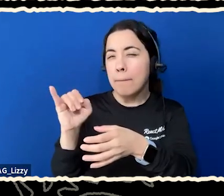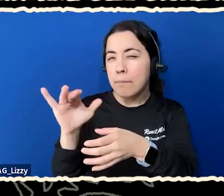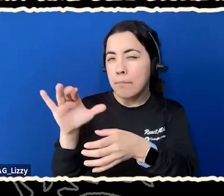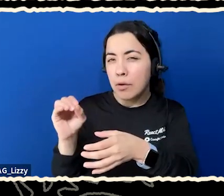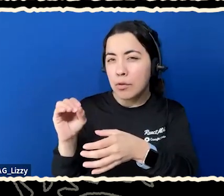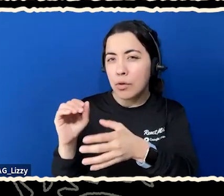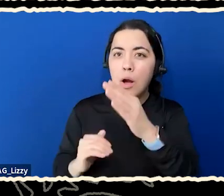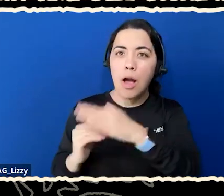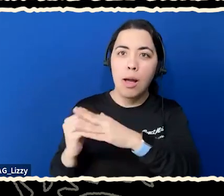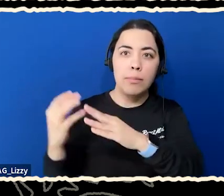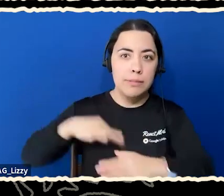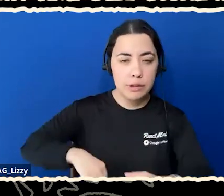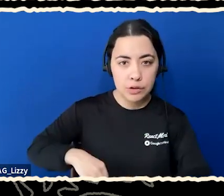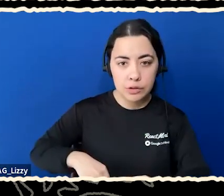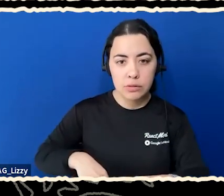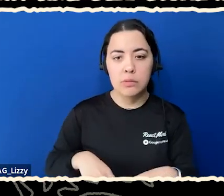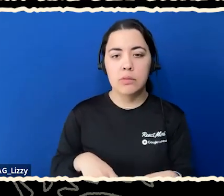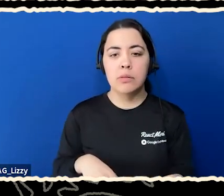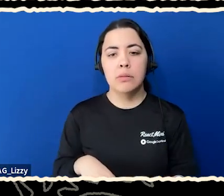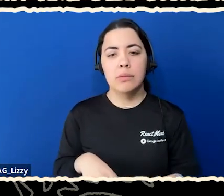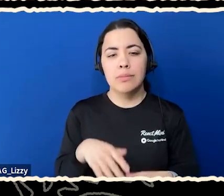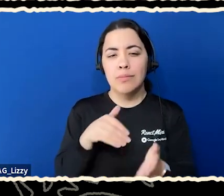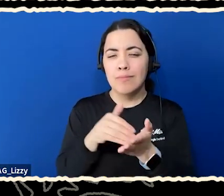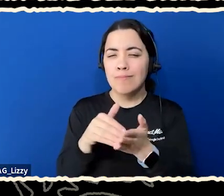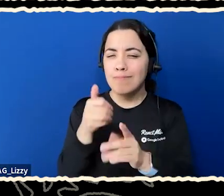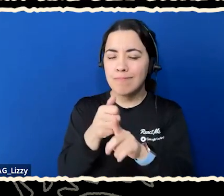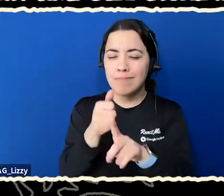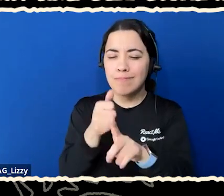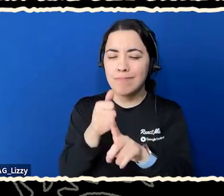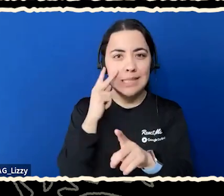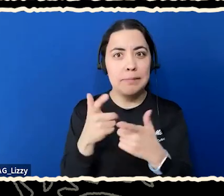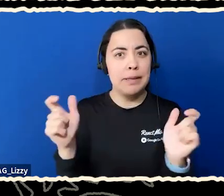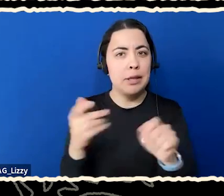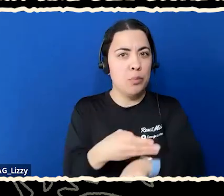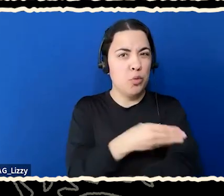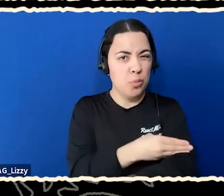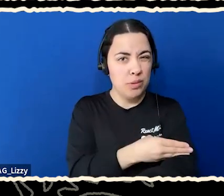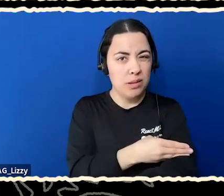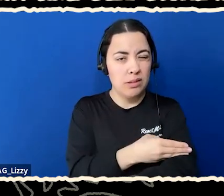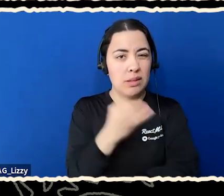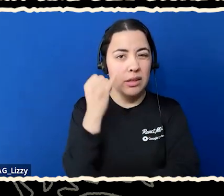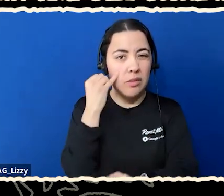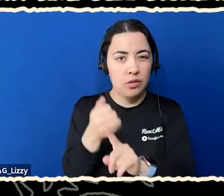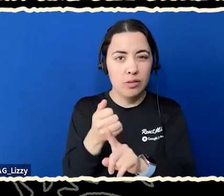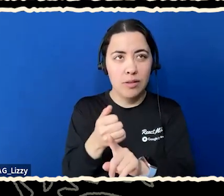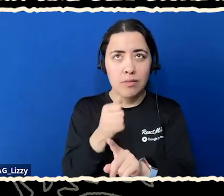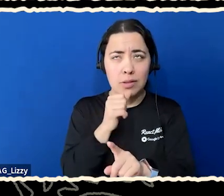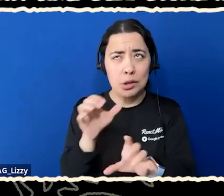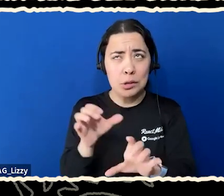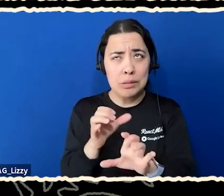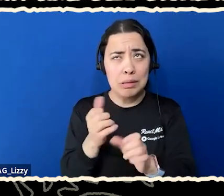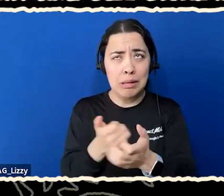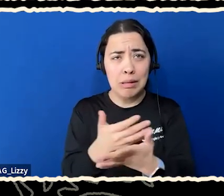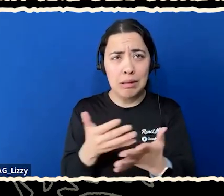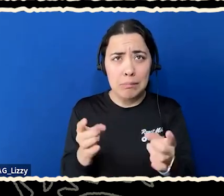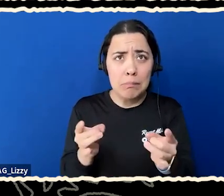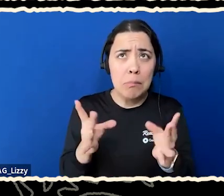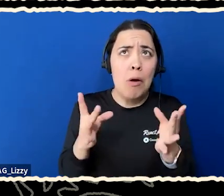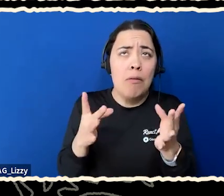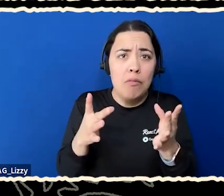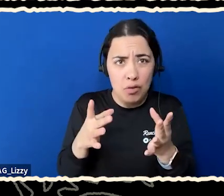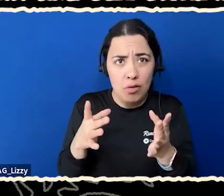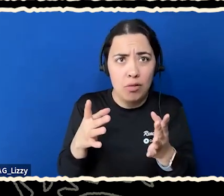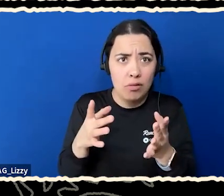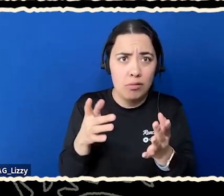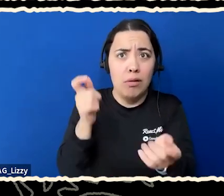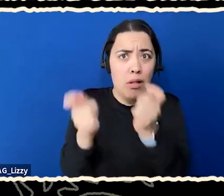see major improvements by this alone, unless you're doing something really terrible.